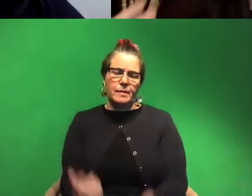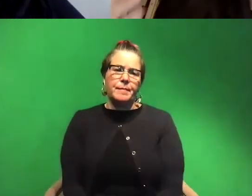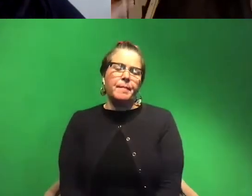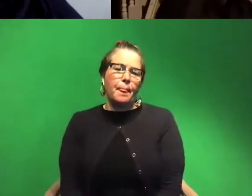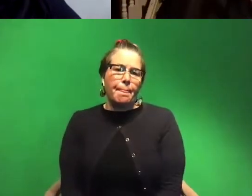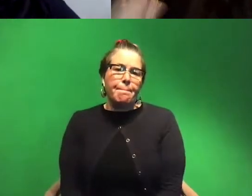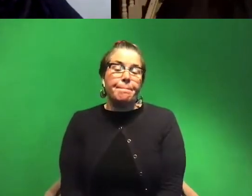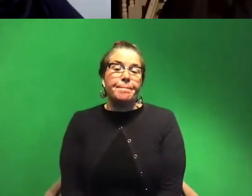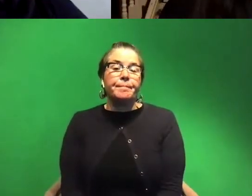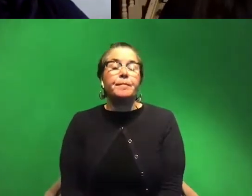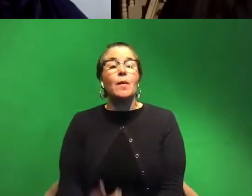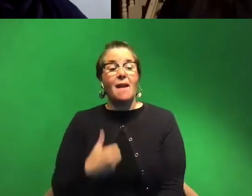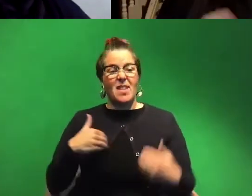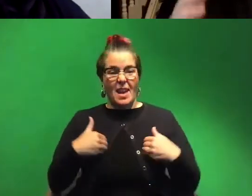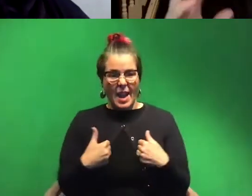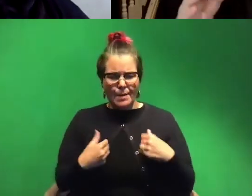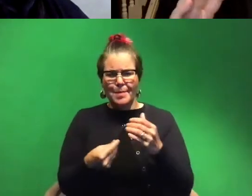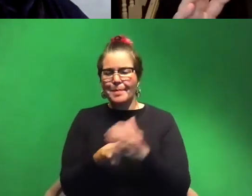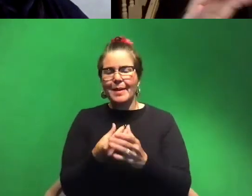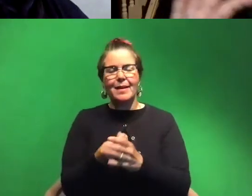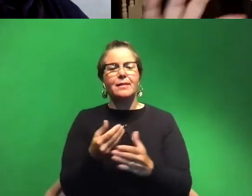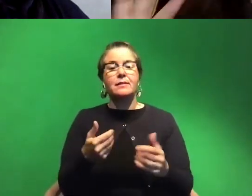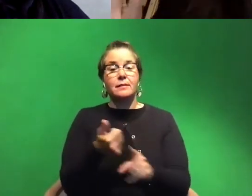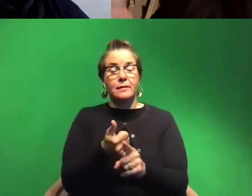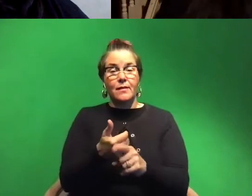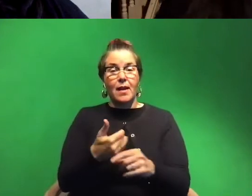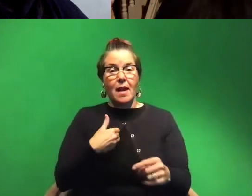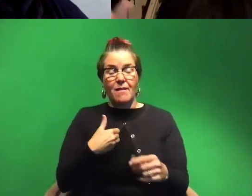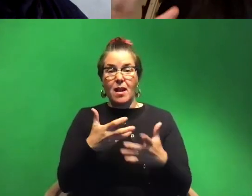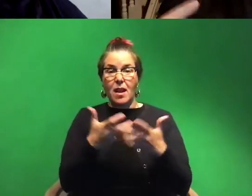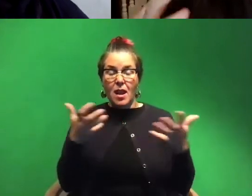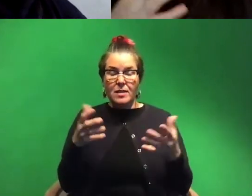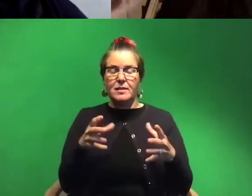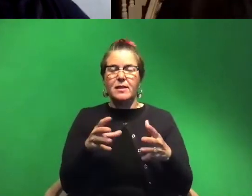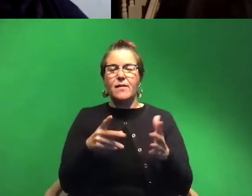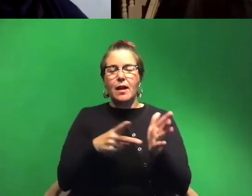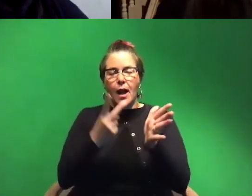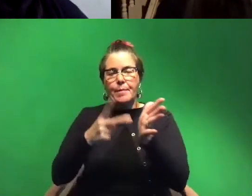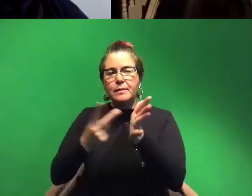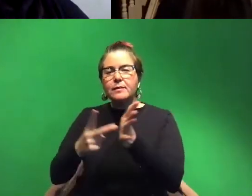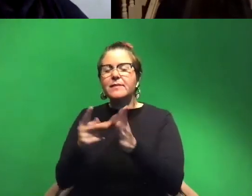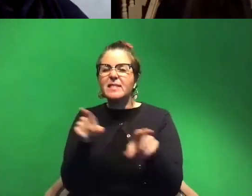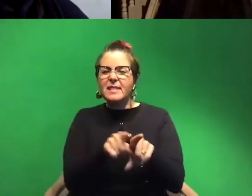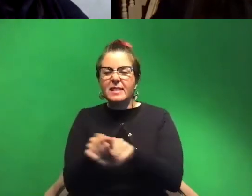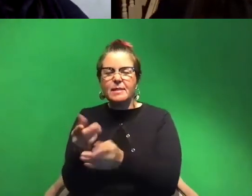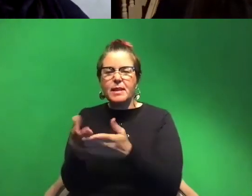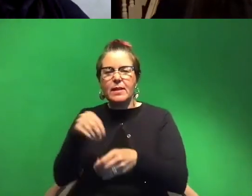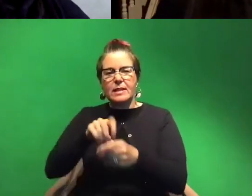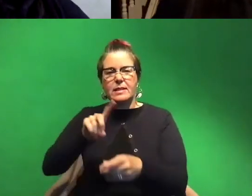you have an animal or a plant that has basically lots of copies of the same stuff in their